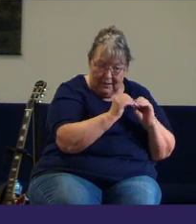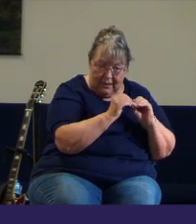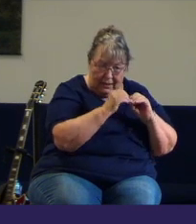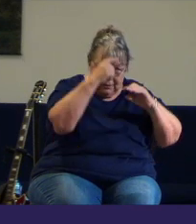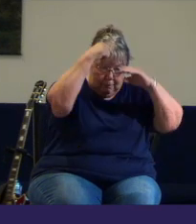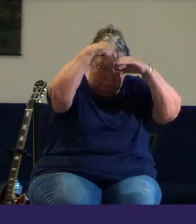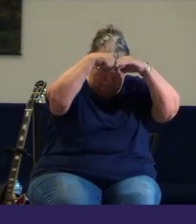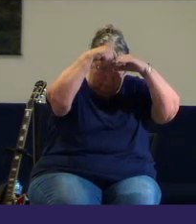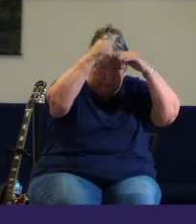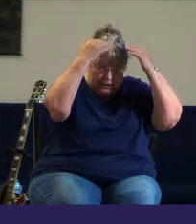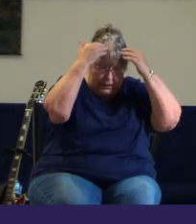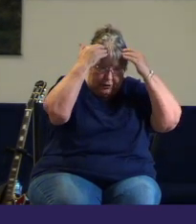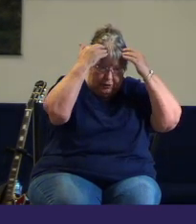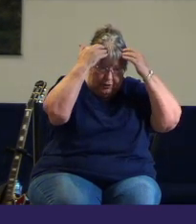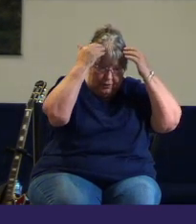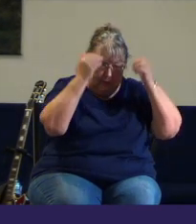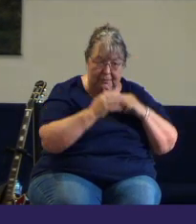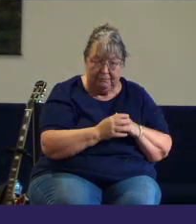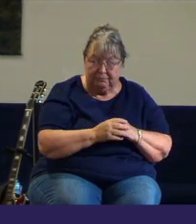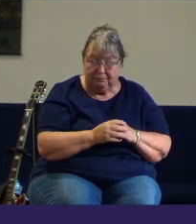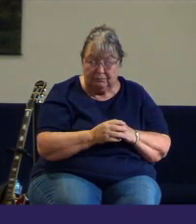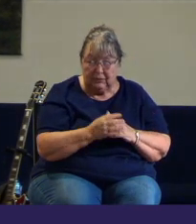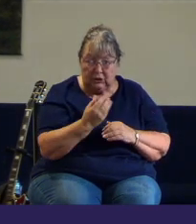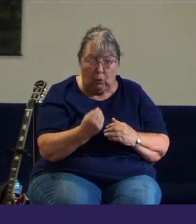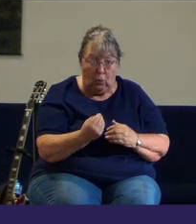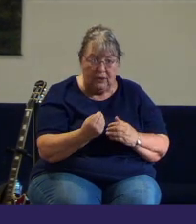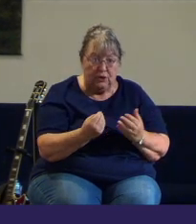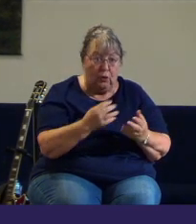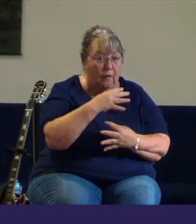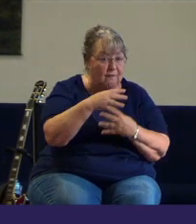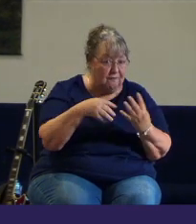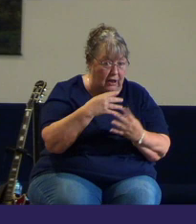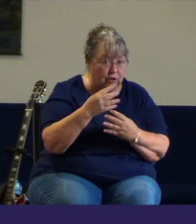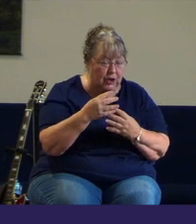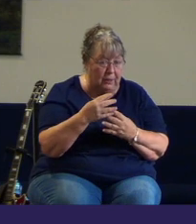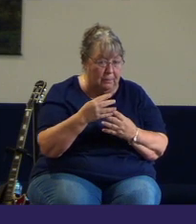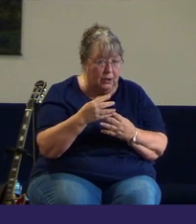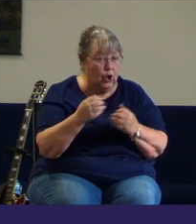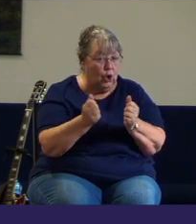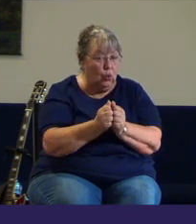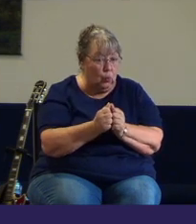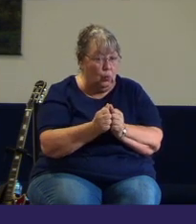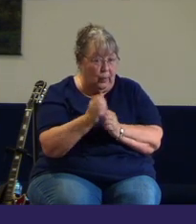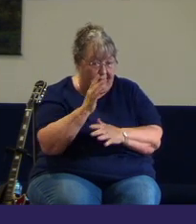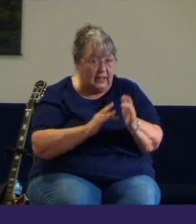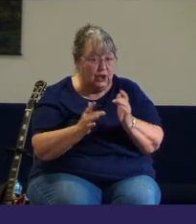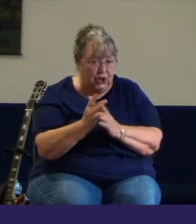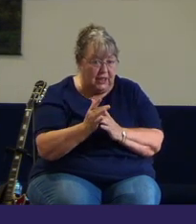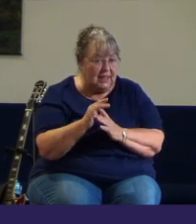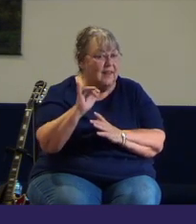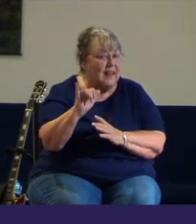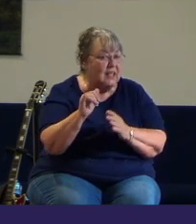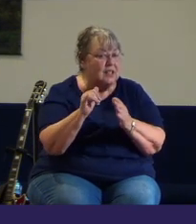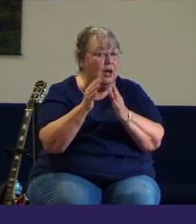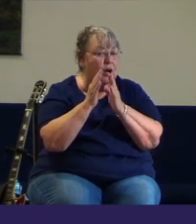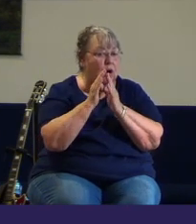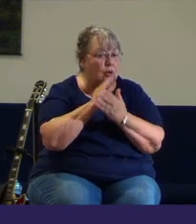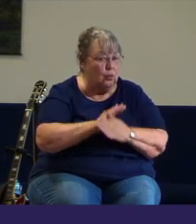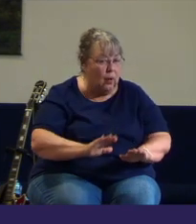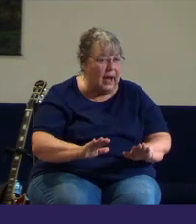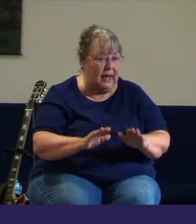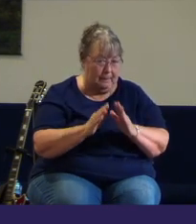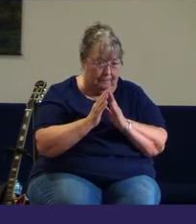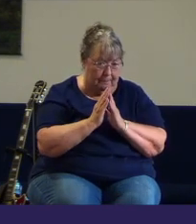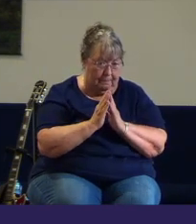his face and we fellowship with him and he speaks to us and we speak to him. That's that quiet place where no distractions,